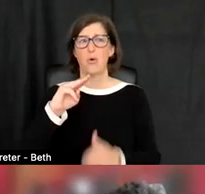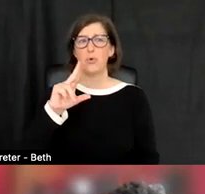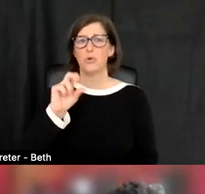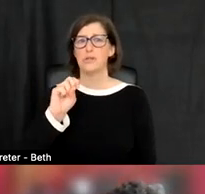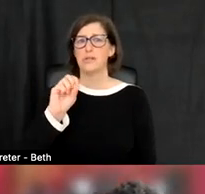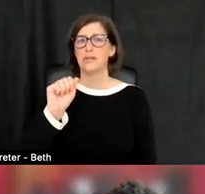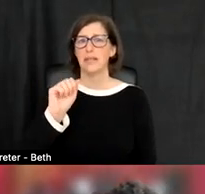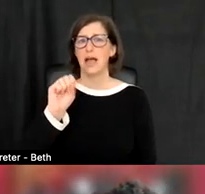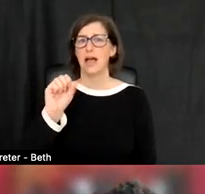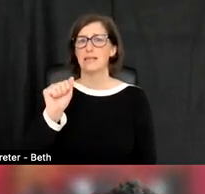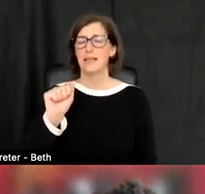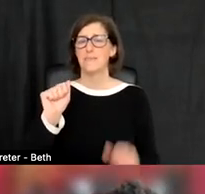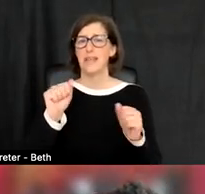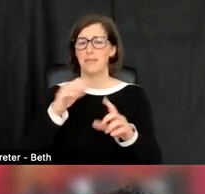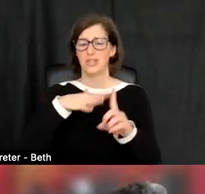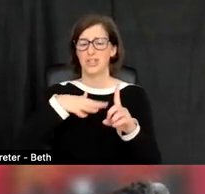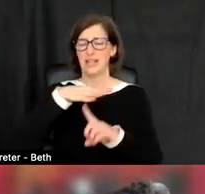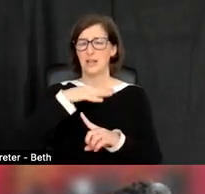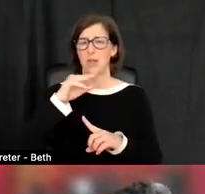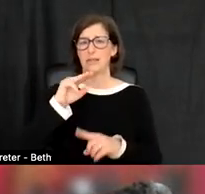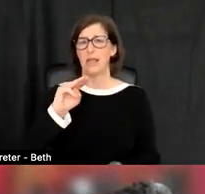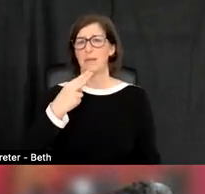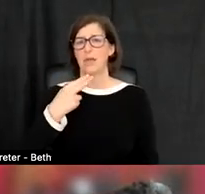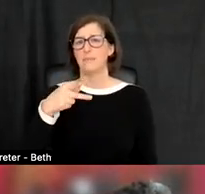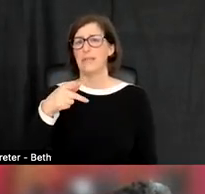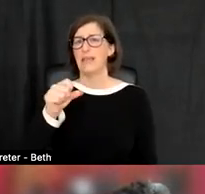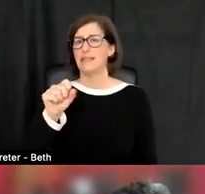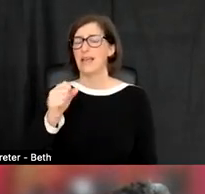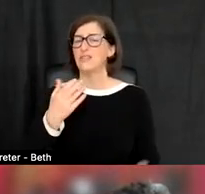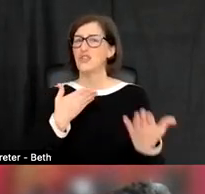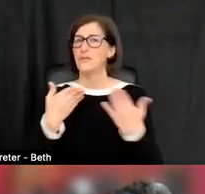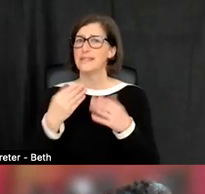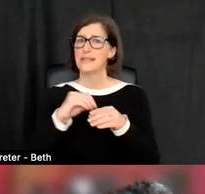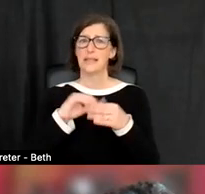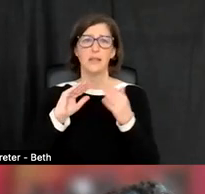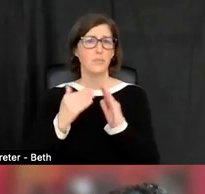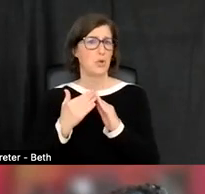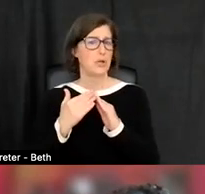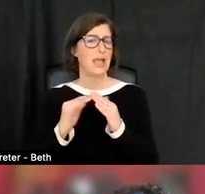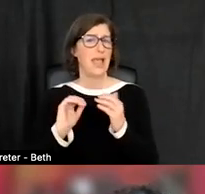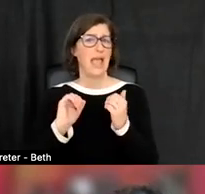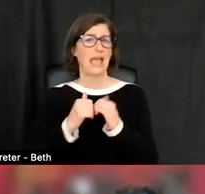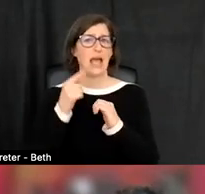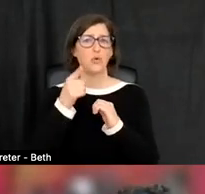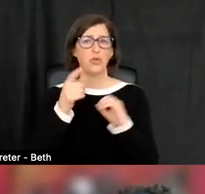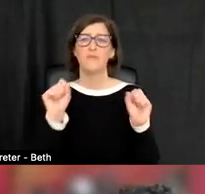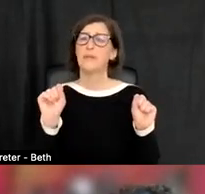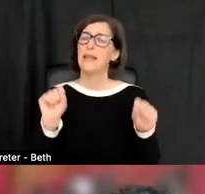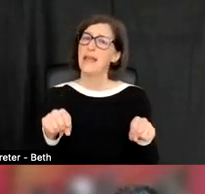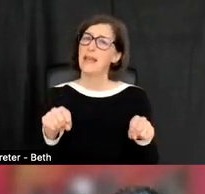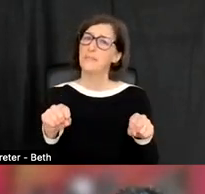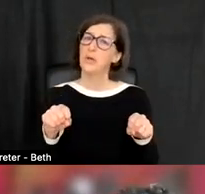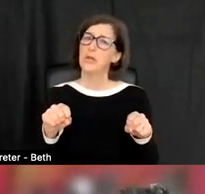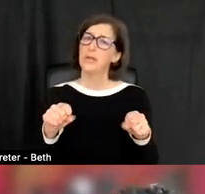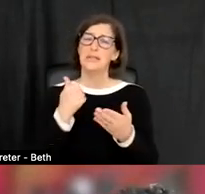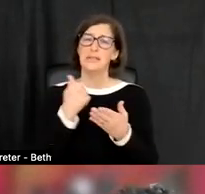able to contextualize mental health and PSS services in the community, and how you've been able to